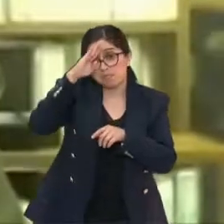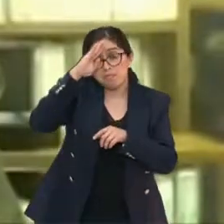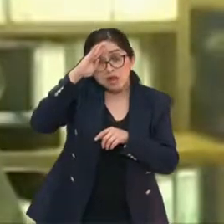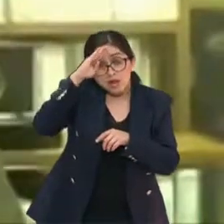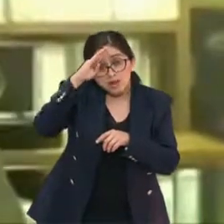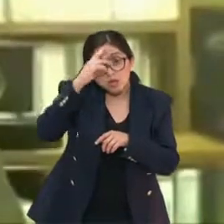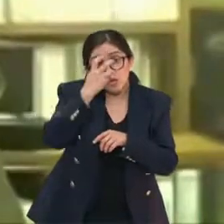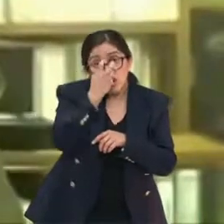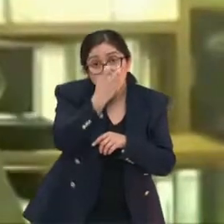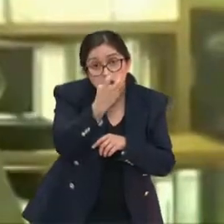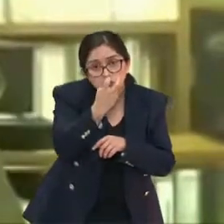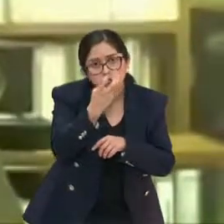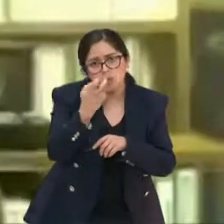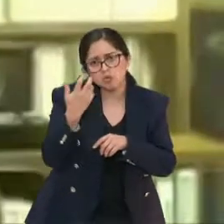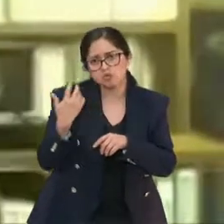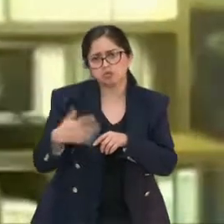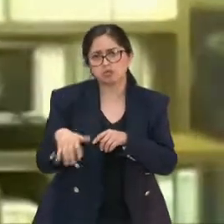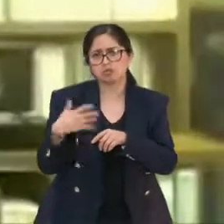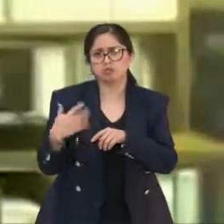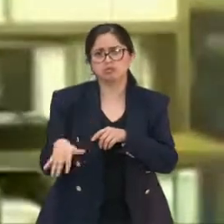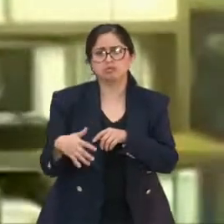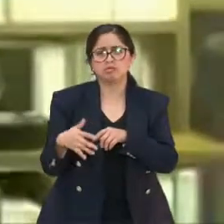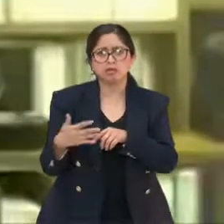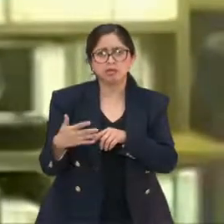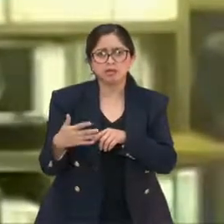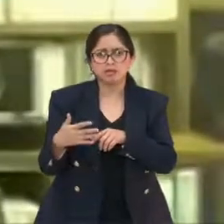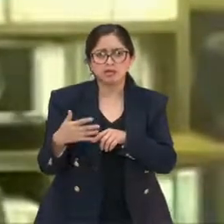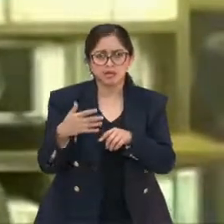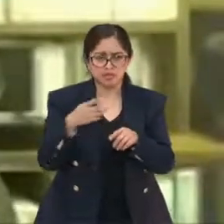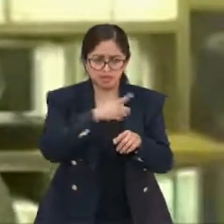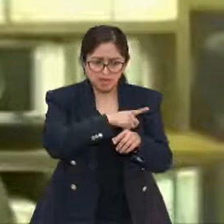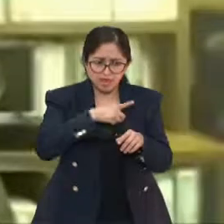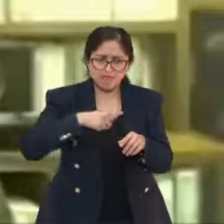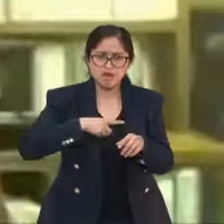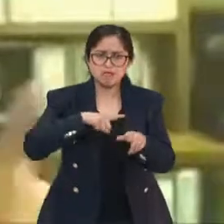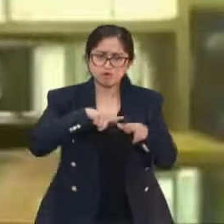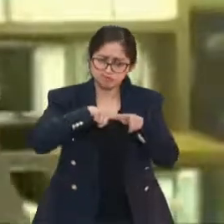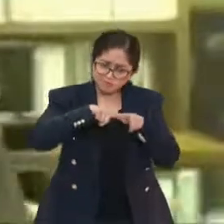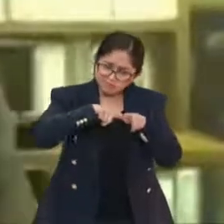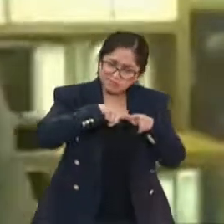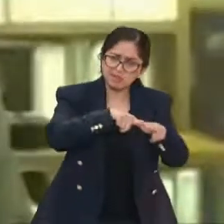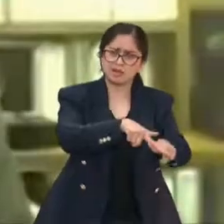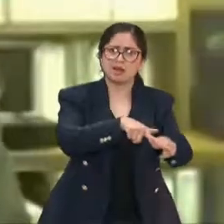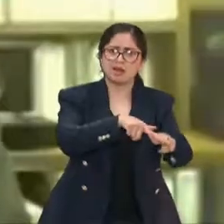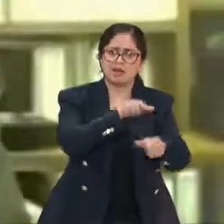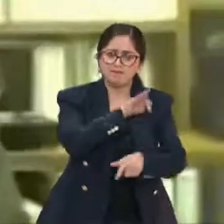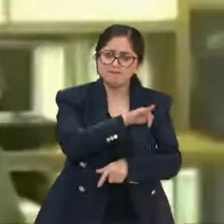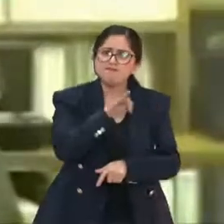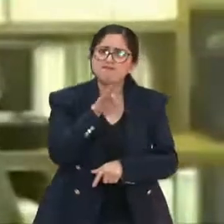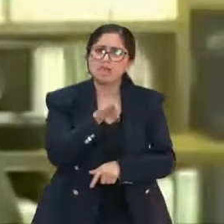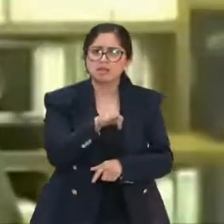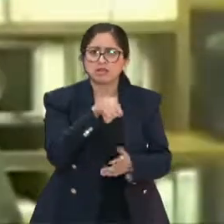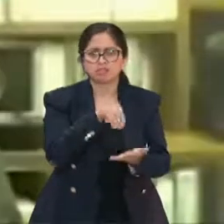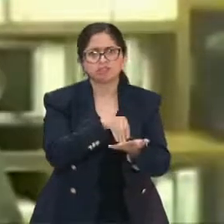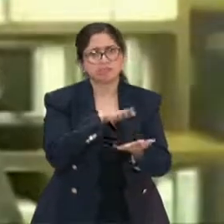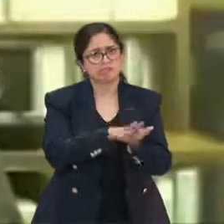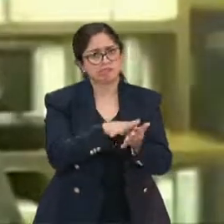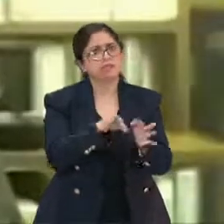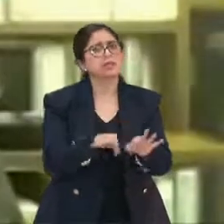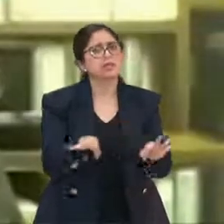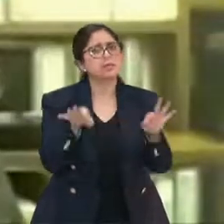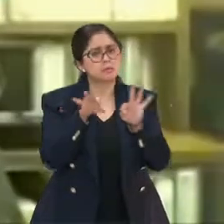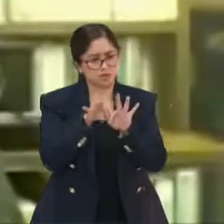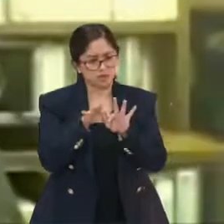very important element in order to vet or to keep the dates, the election dates. And just